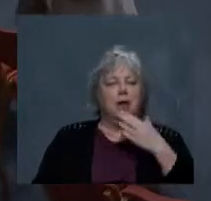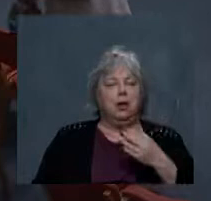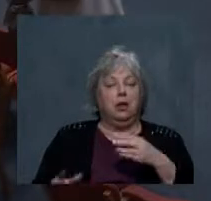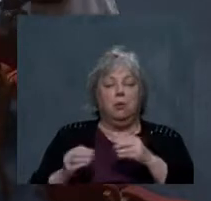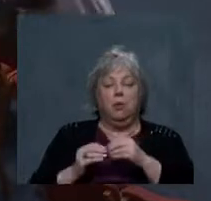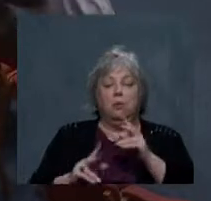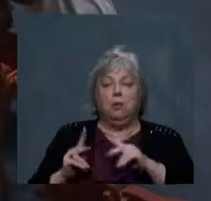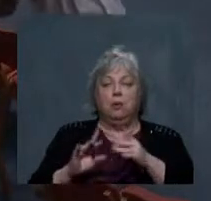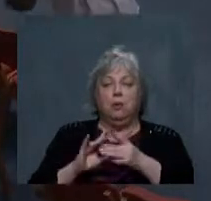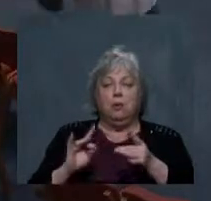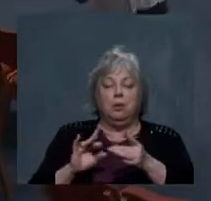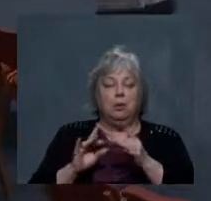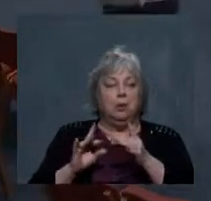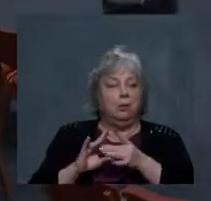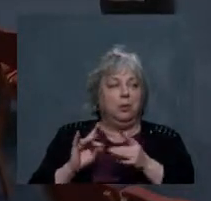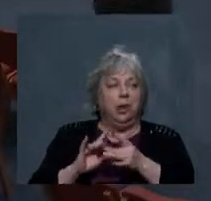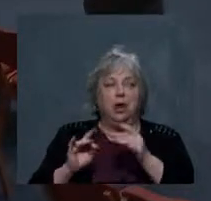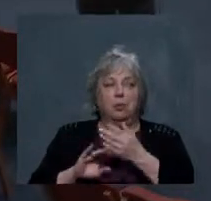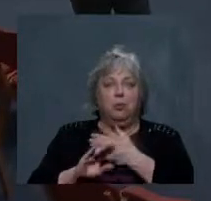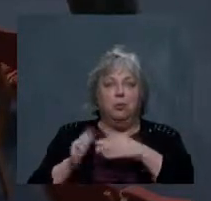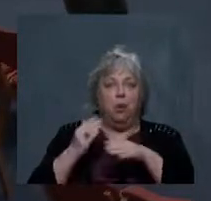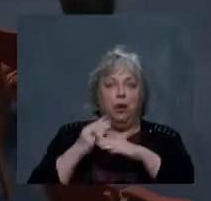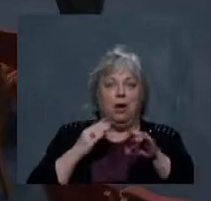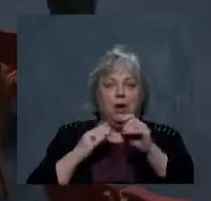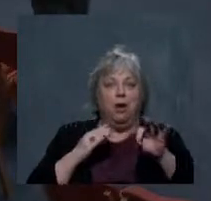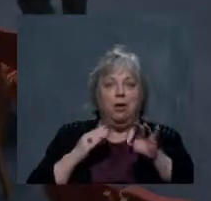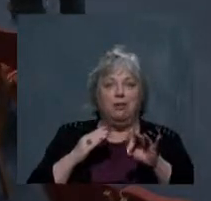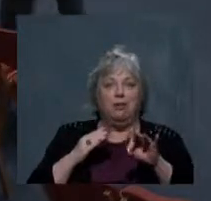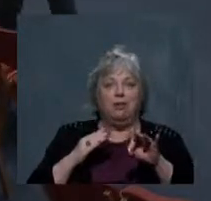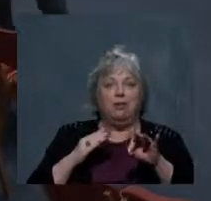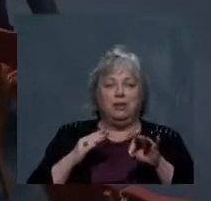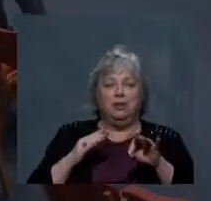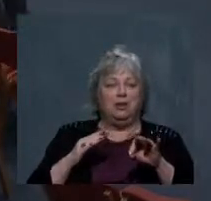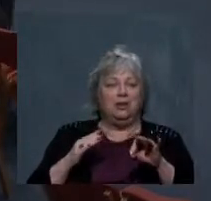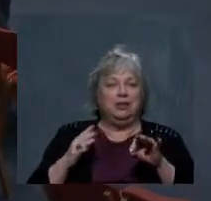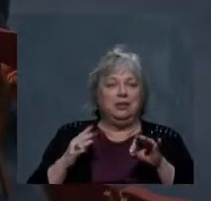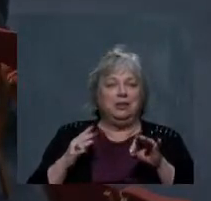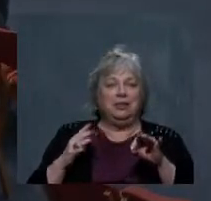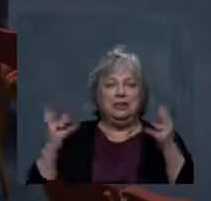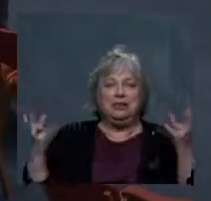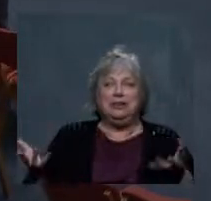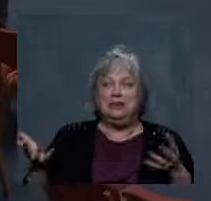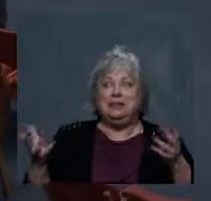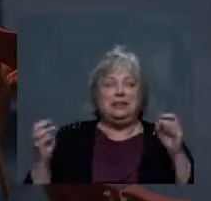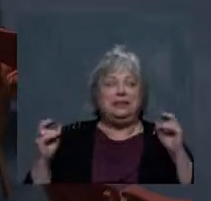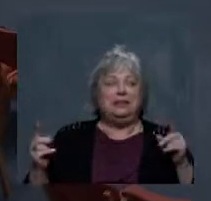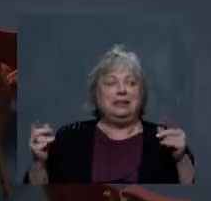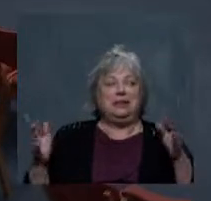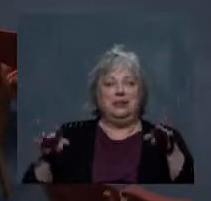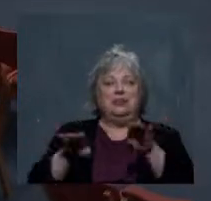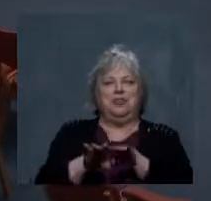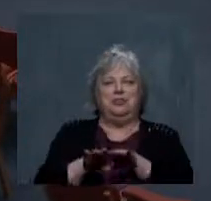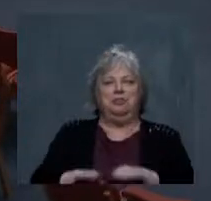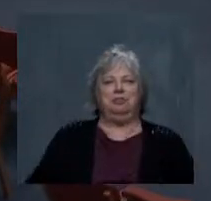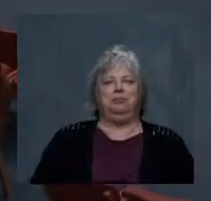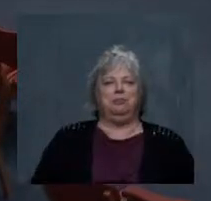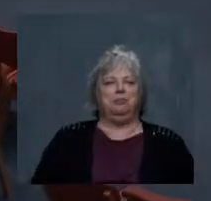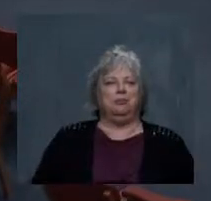communications before kickoff? Okay. We're adjourned.